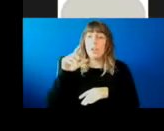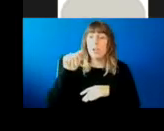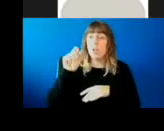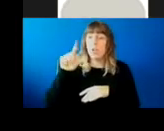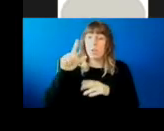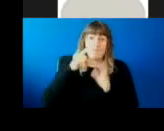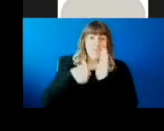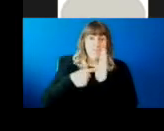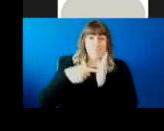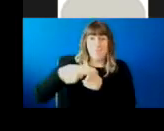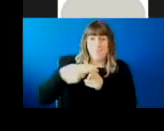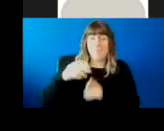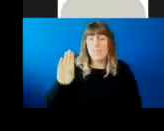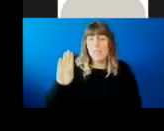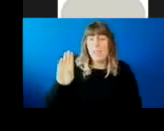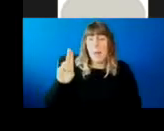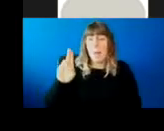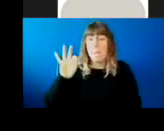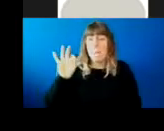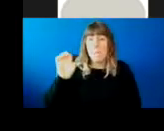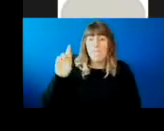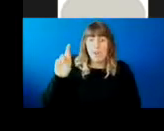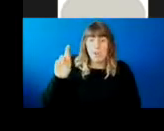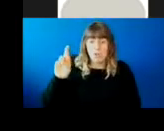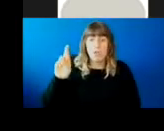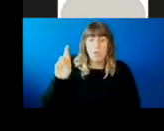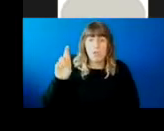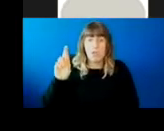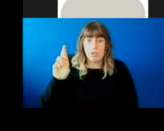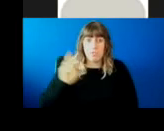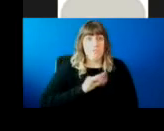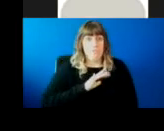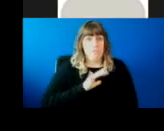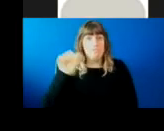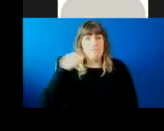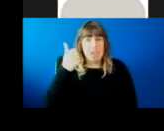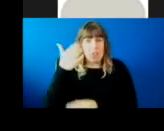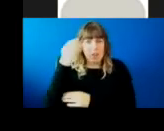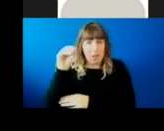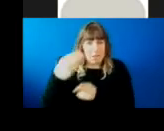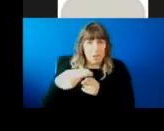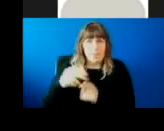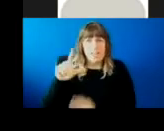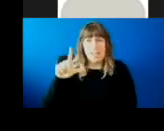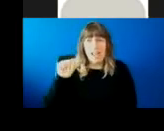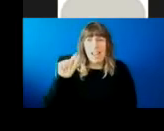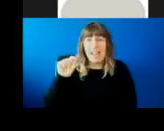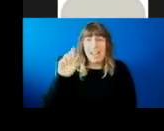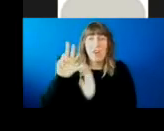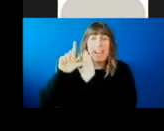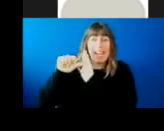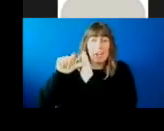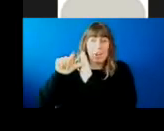Buffer is a great place to start. There's a local company here called Later, which is